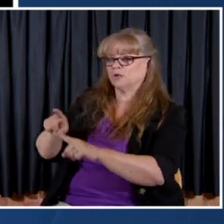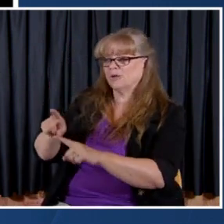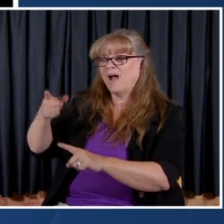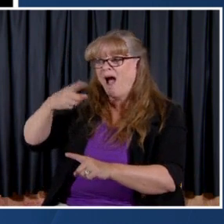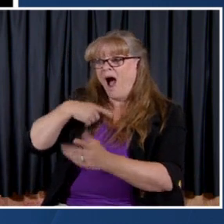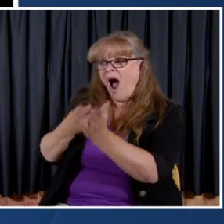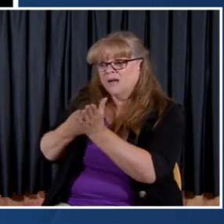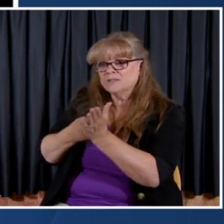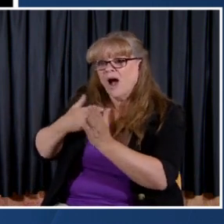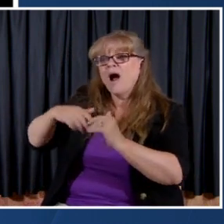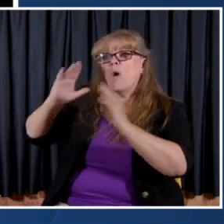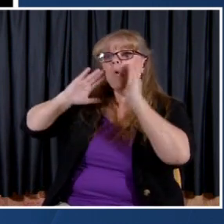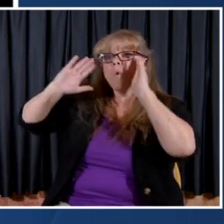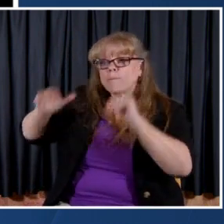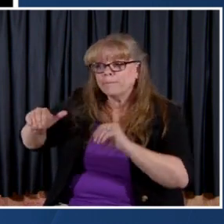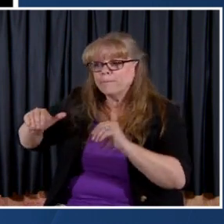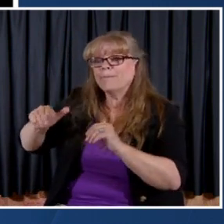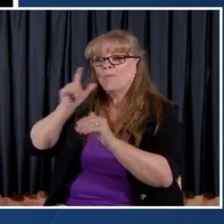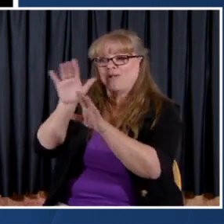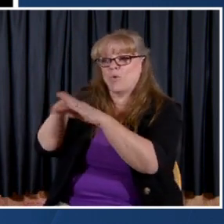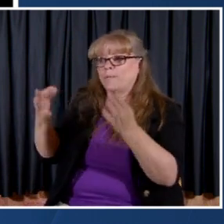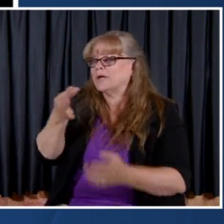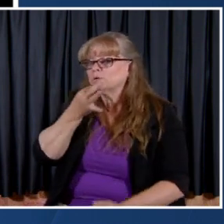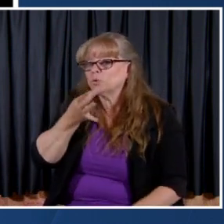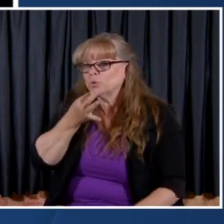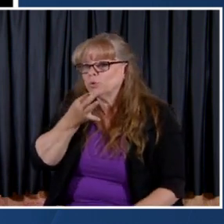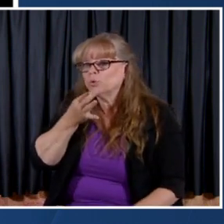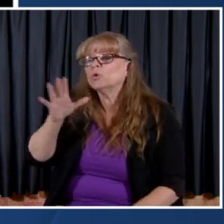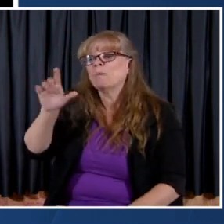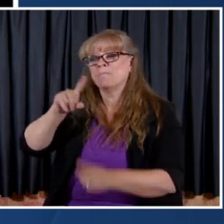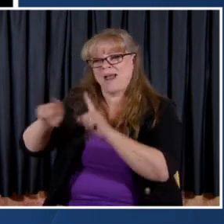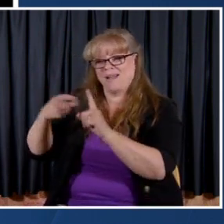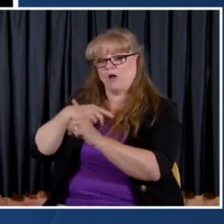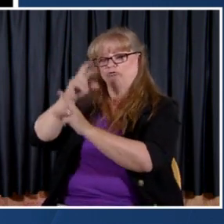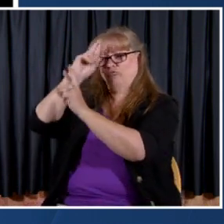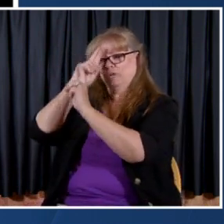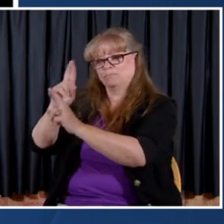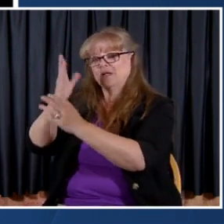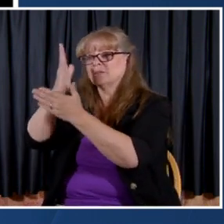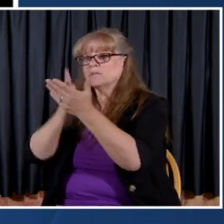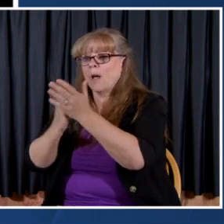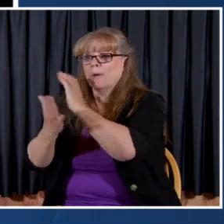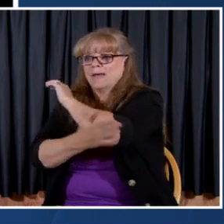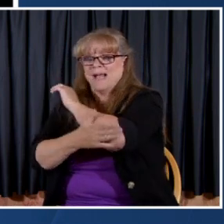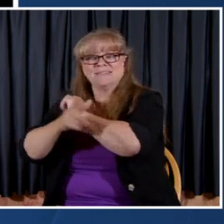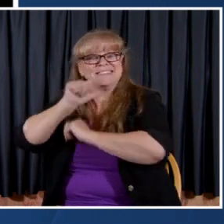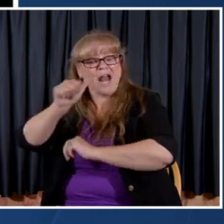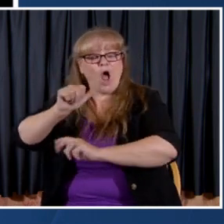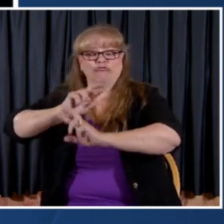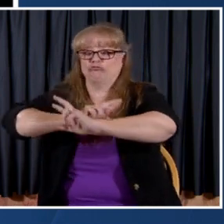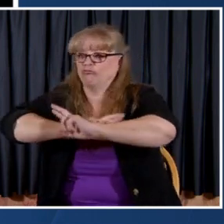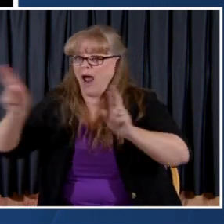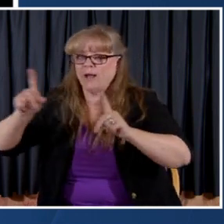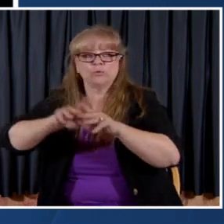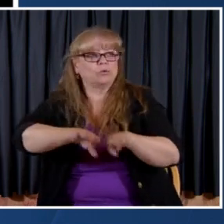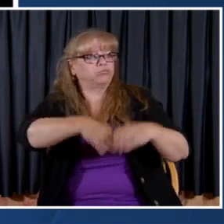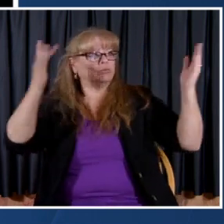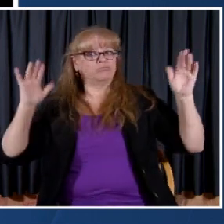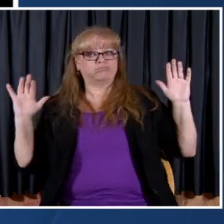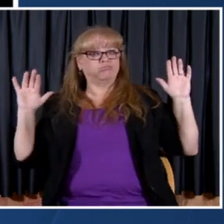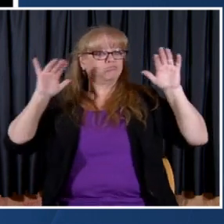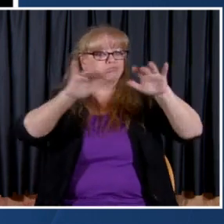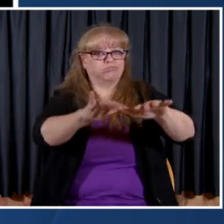not ready for visitation yet. Other counties are. But we have been one of the few states that have kept our state park system open through this